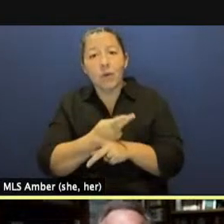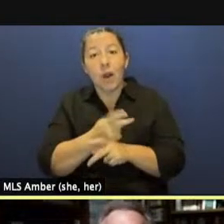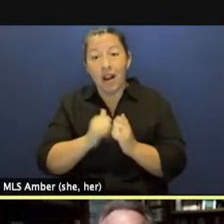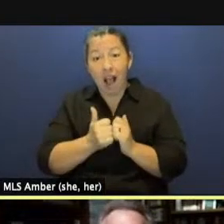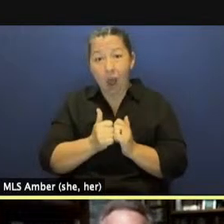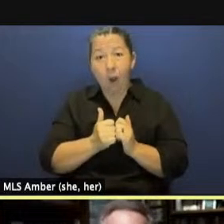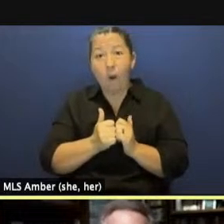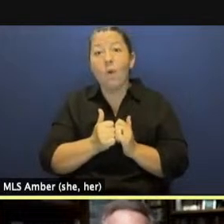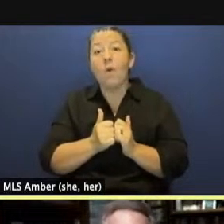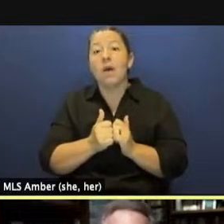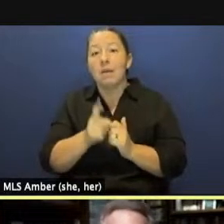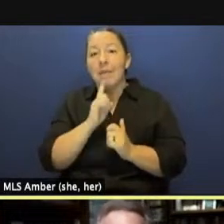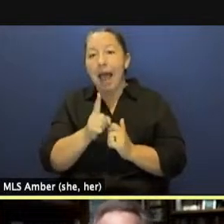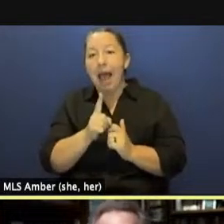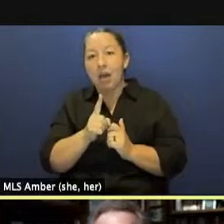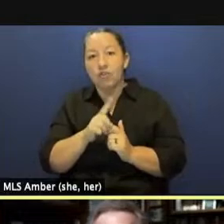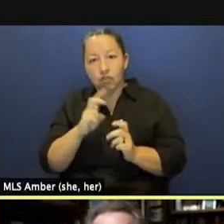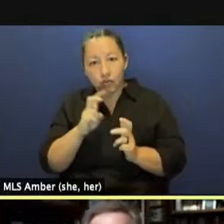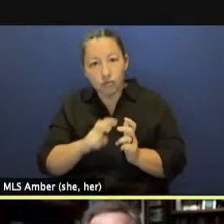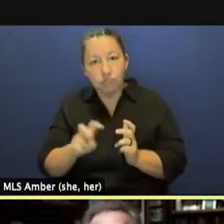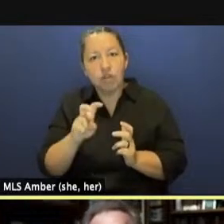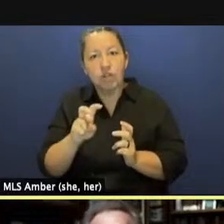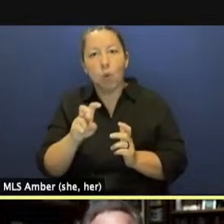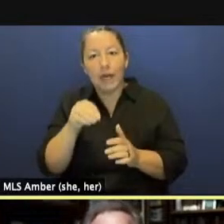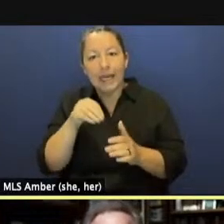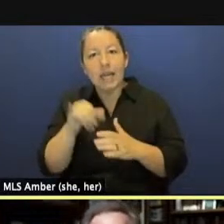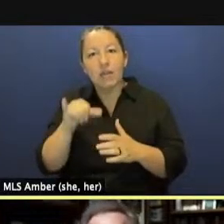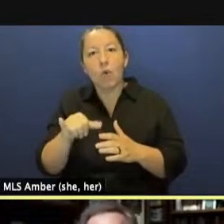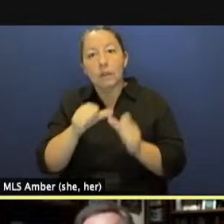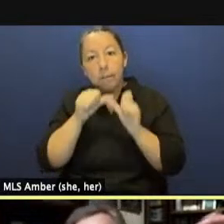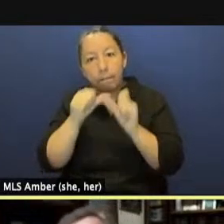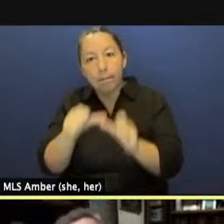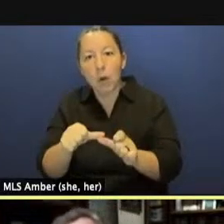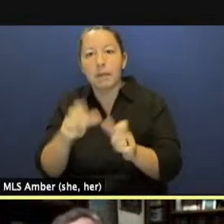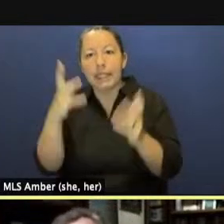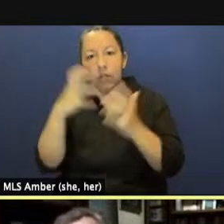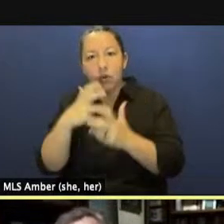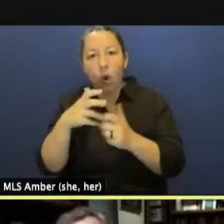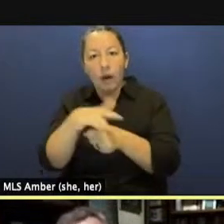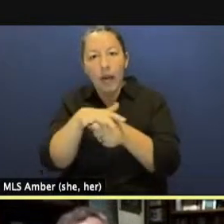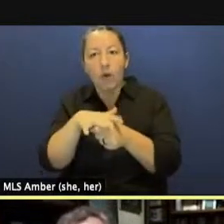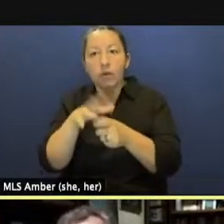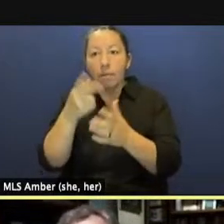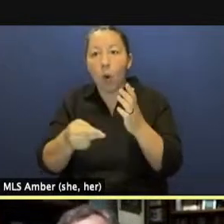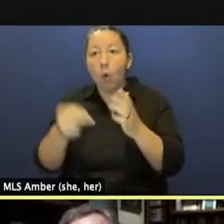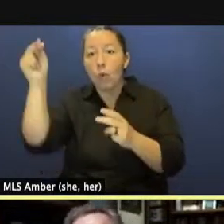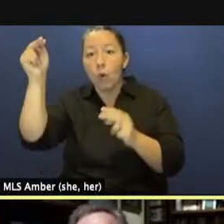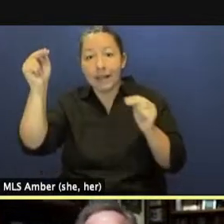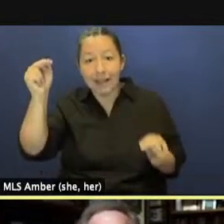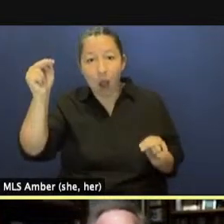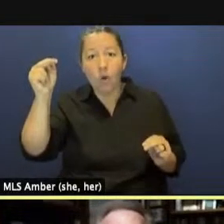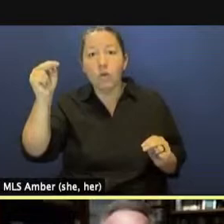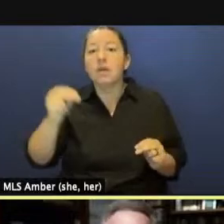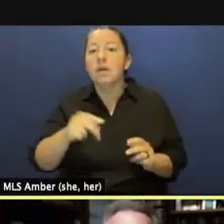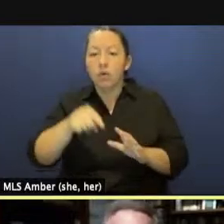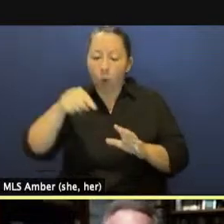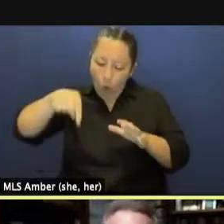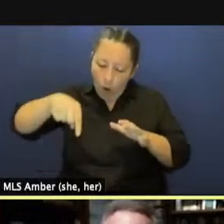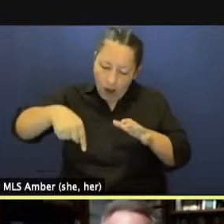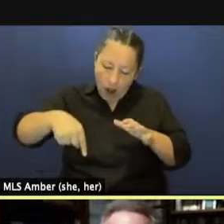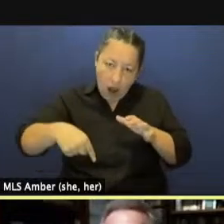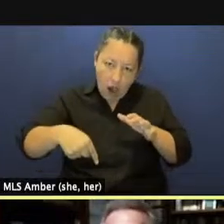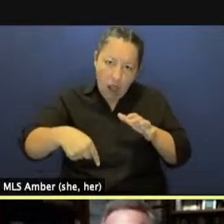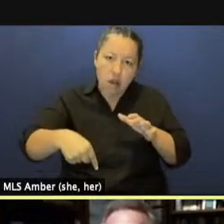these permanently shadowed areas, both in the North and South poles, coring down and really teasing out